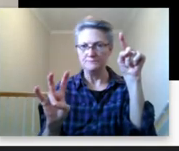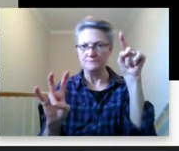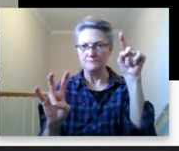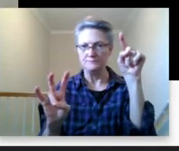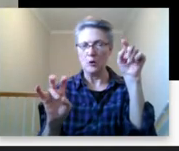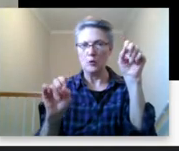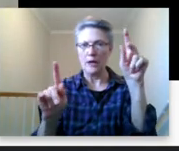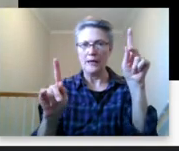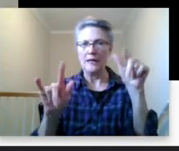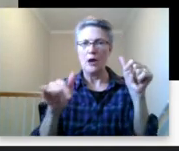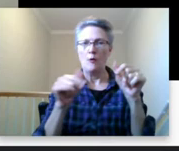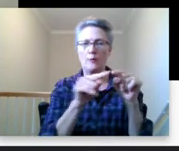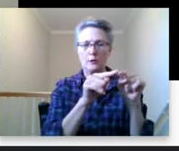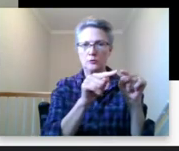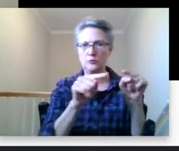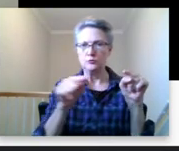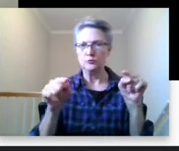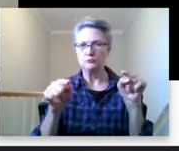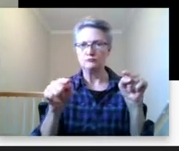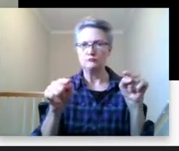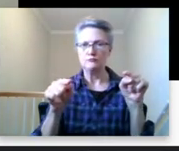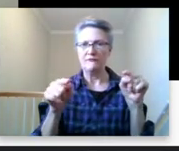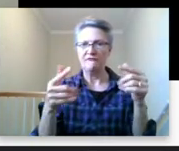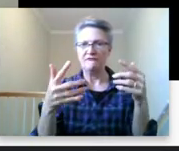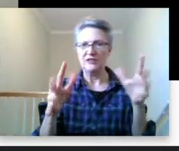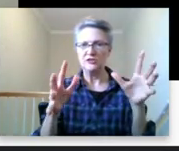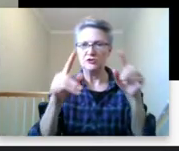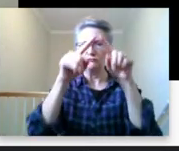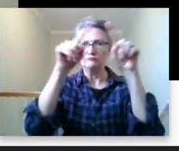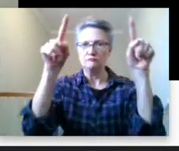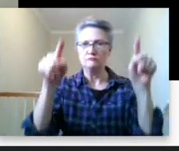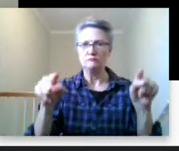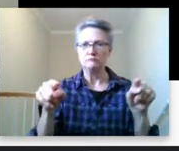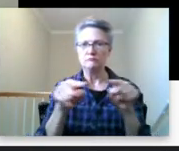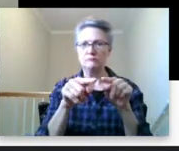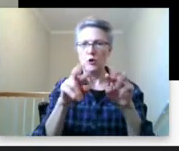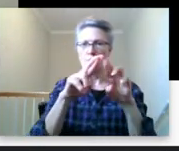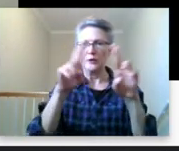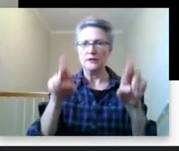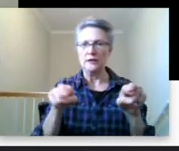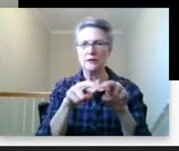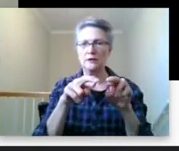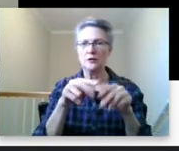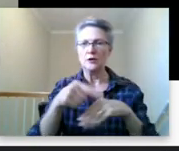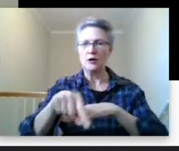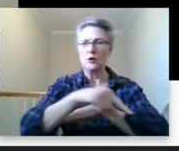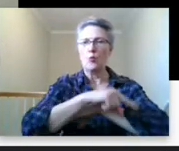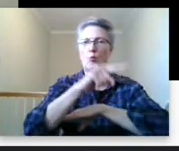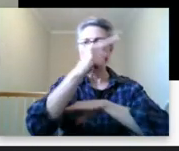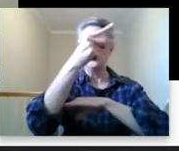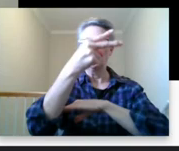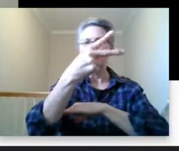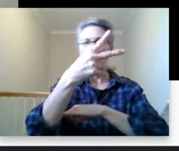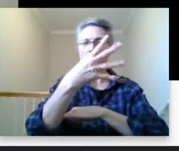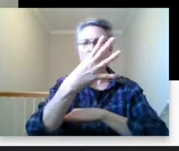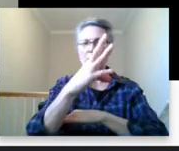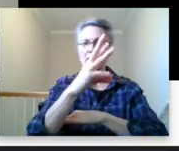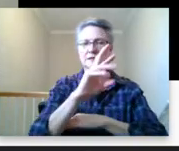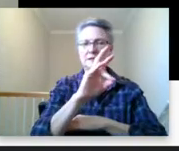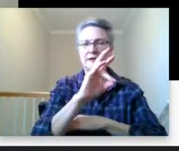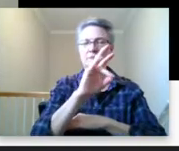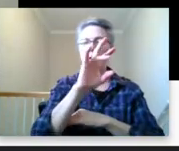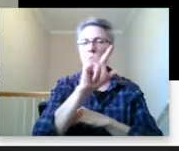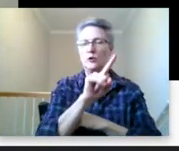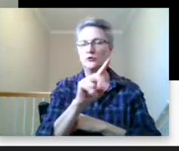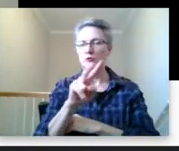All right, and I'm going to finish closing off my shape. And there we go. I've got my rectangular garden. 1, 2, 3, 4, 5, 6, 7 by 1,